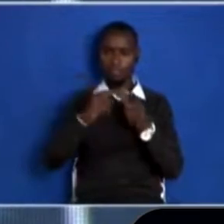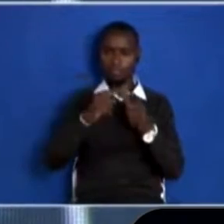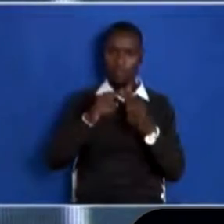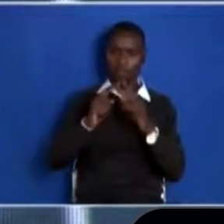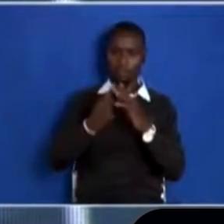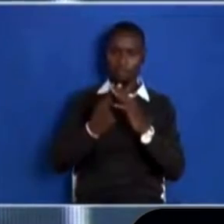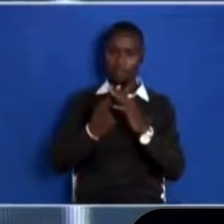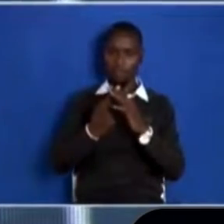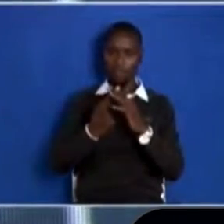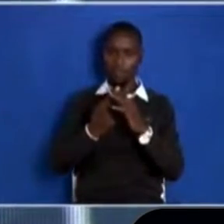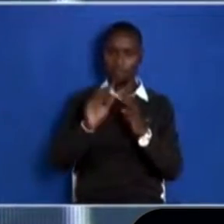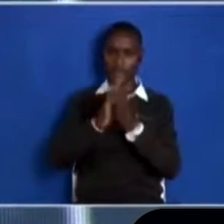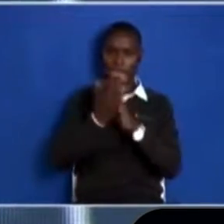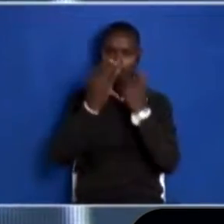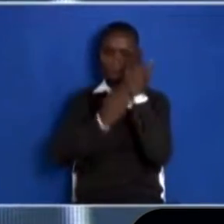to become poor.